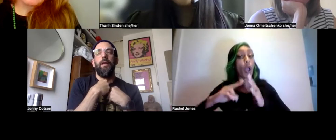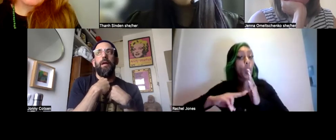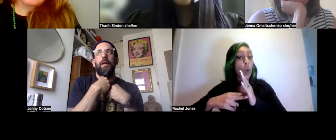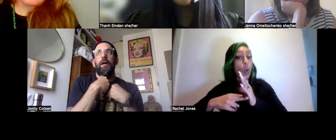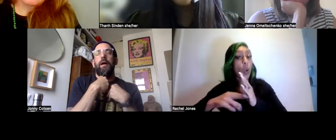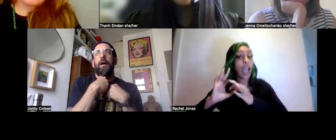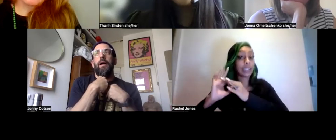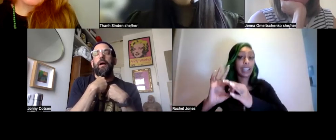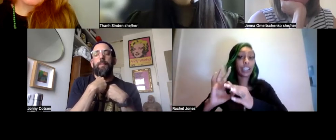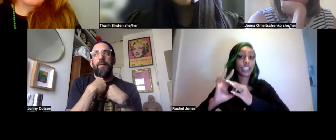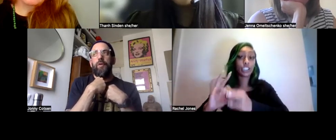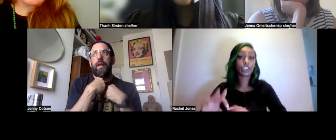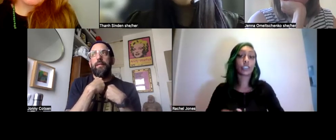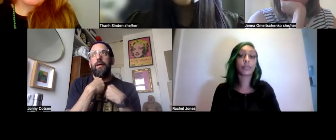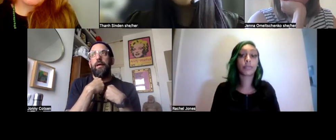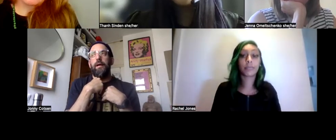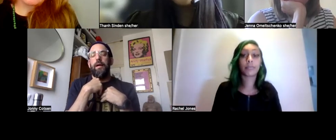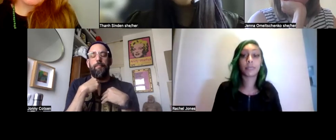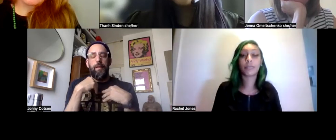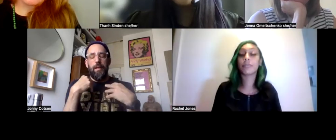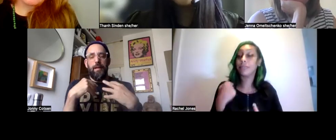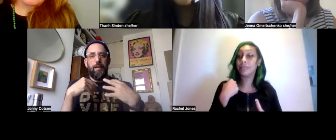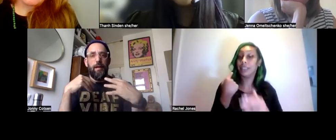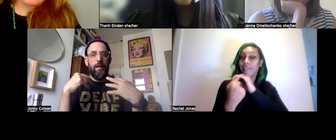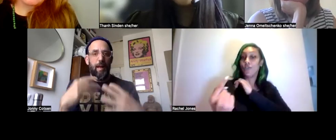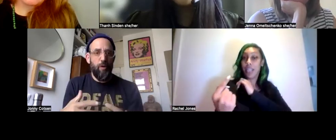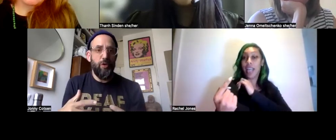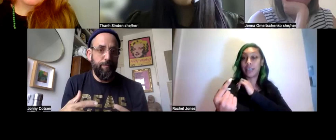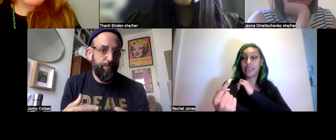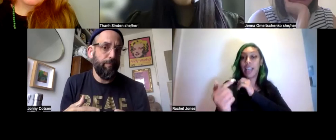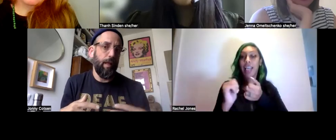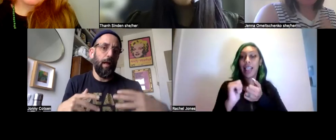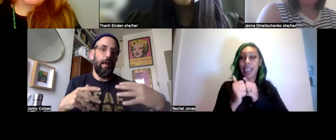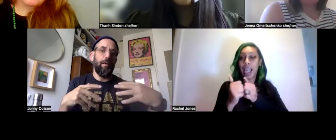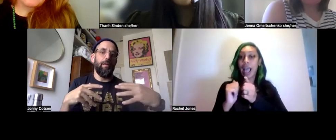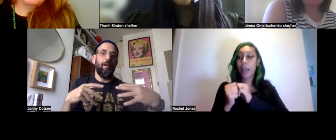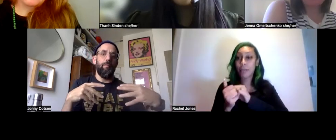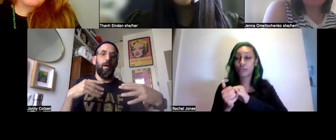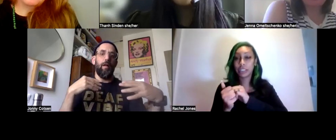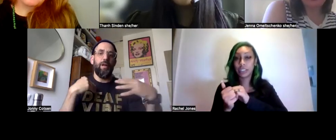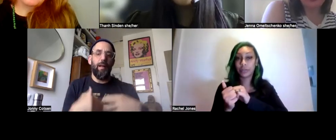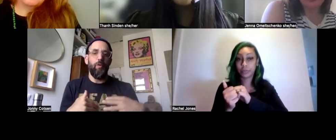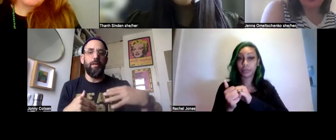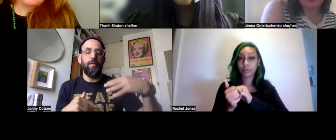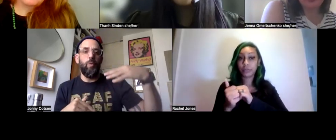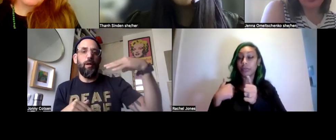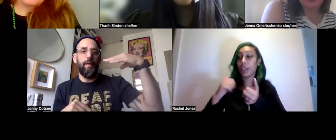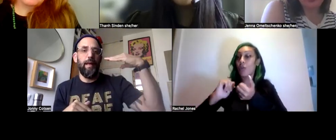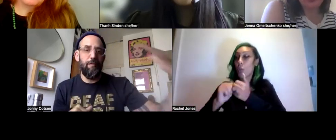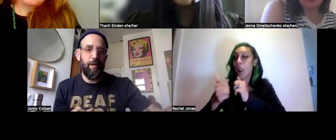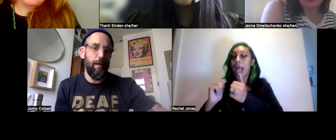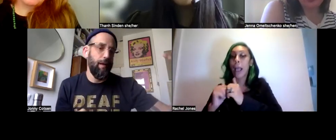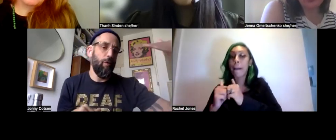being a freelancer is collaboration and I've collaborated